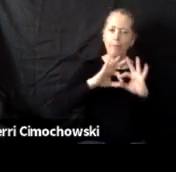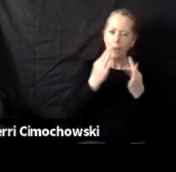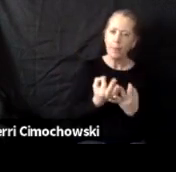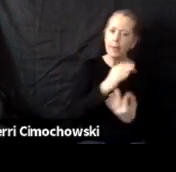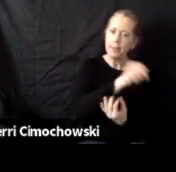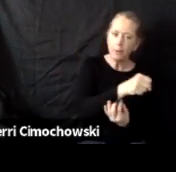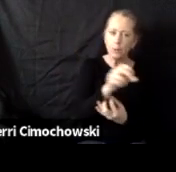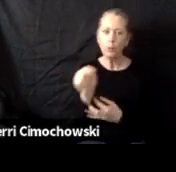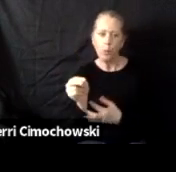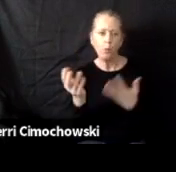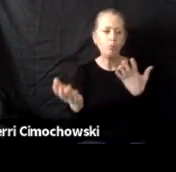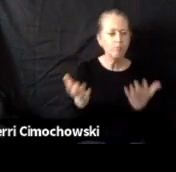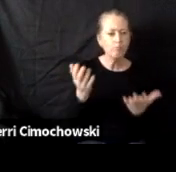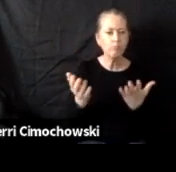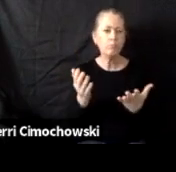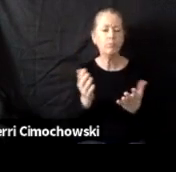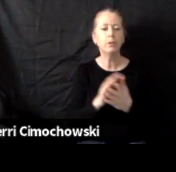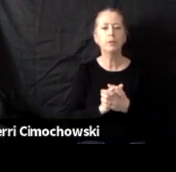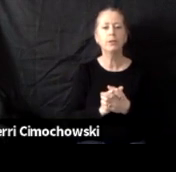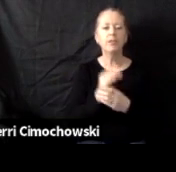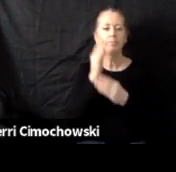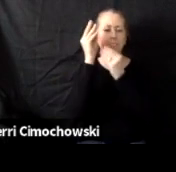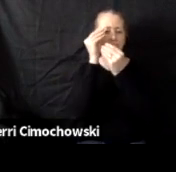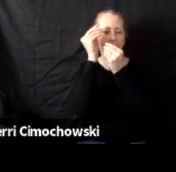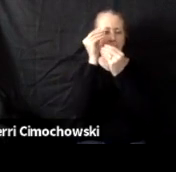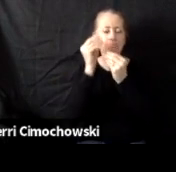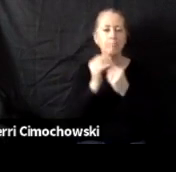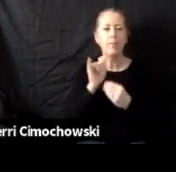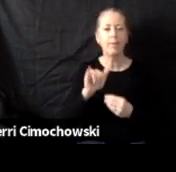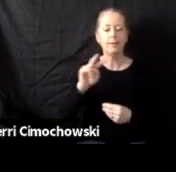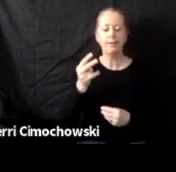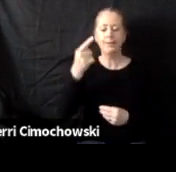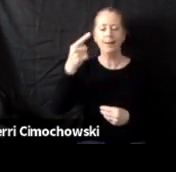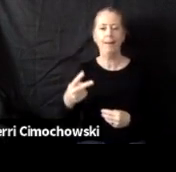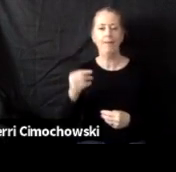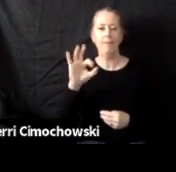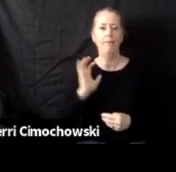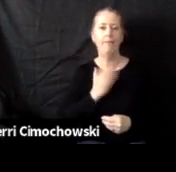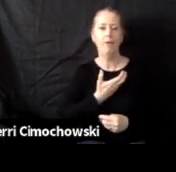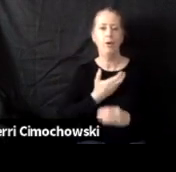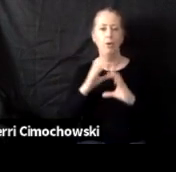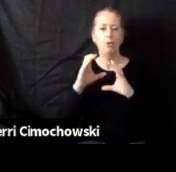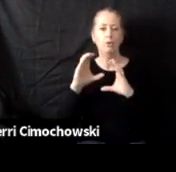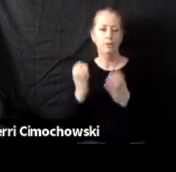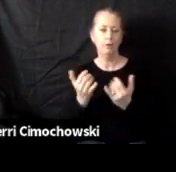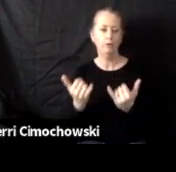the best option for you and your family. So that'll be the second half of our session together.